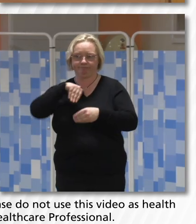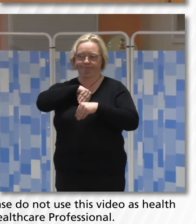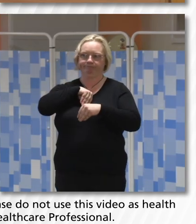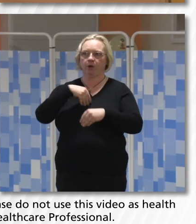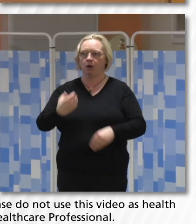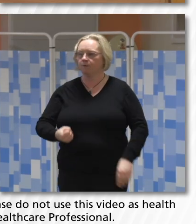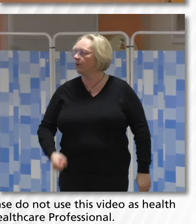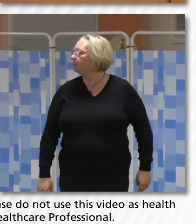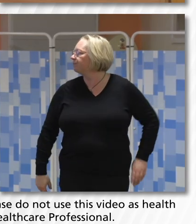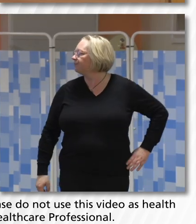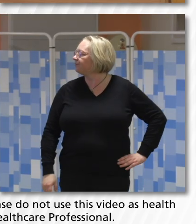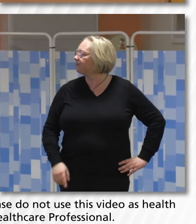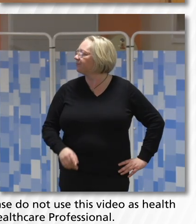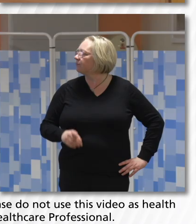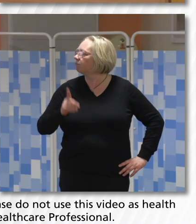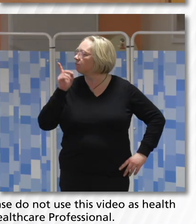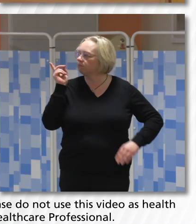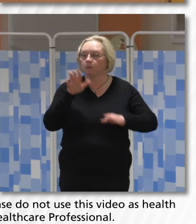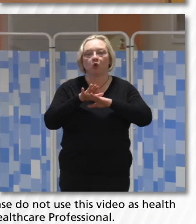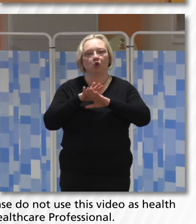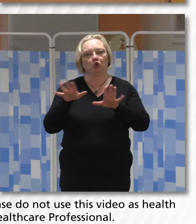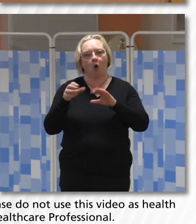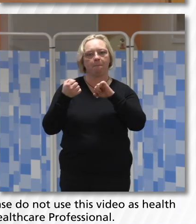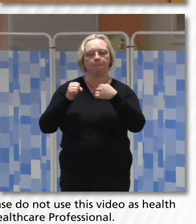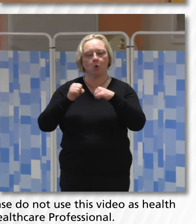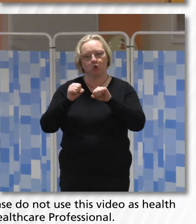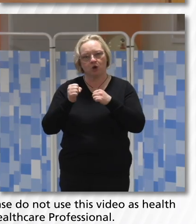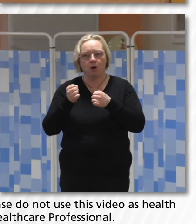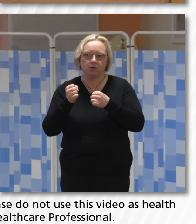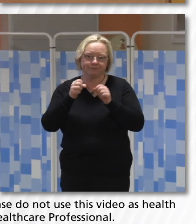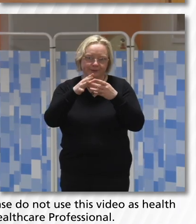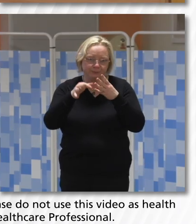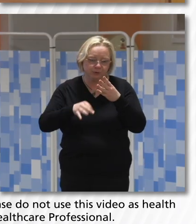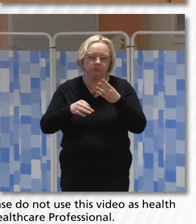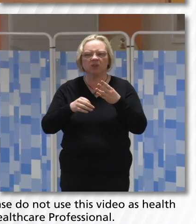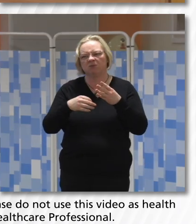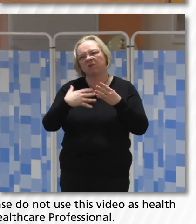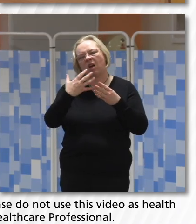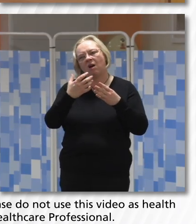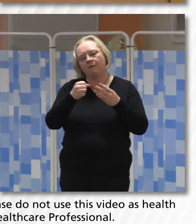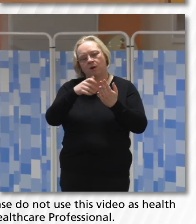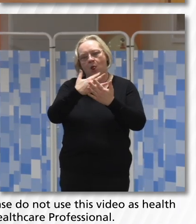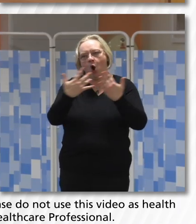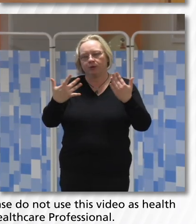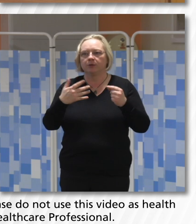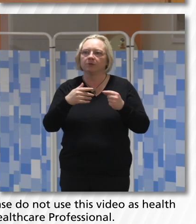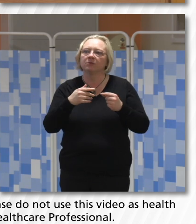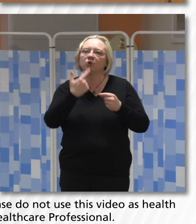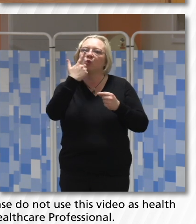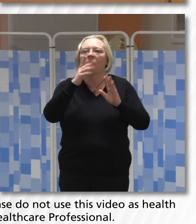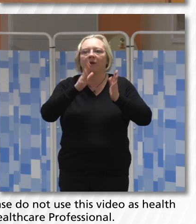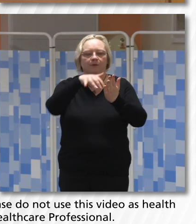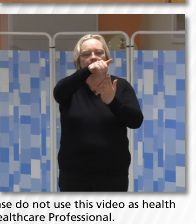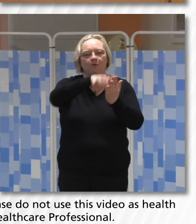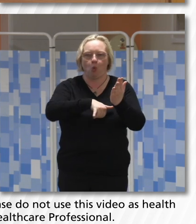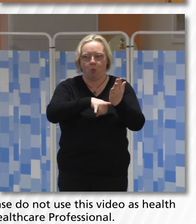The non-motor symptoms, there are a whole range of them. There's a form that you can fill in to see which ones you've got, and it has